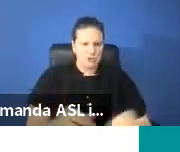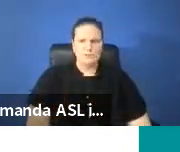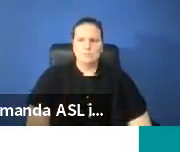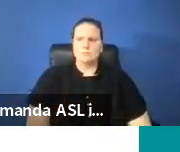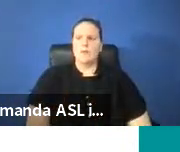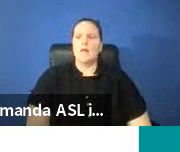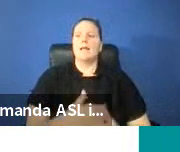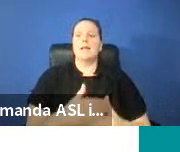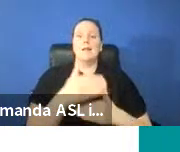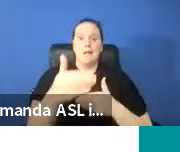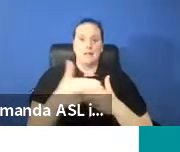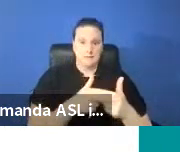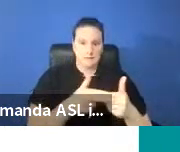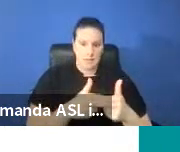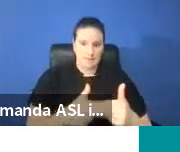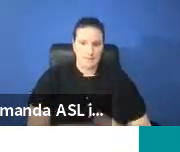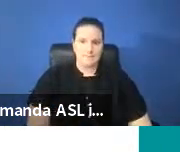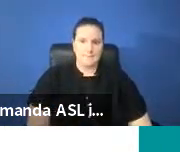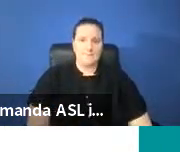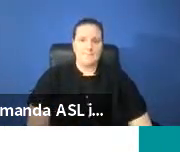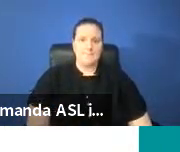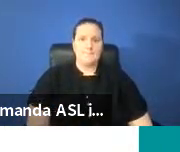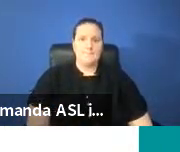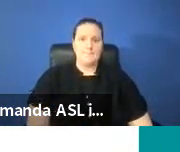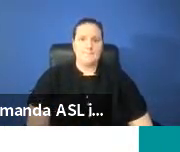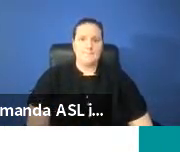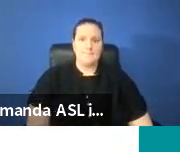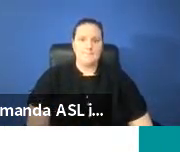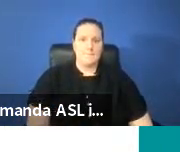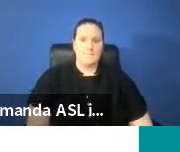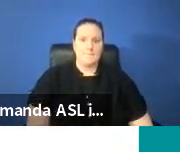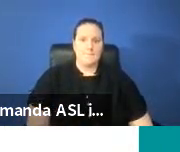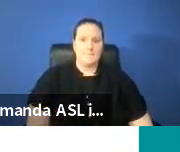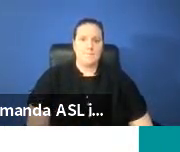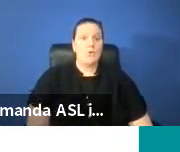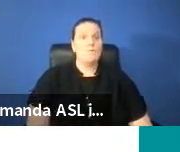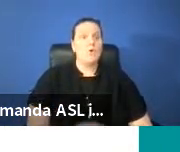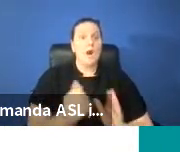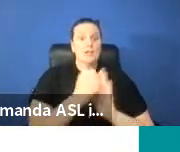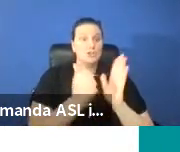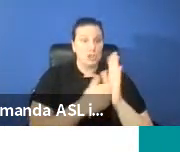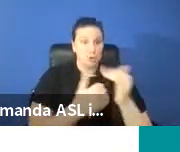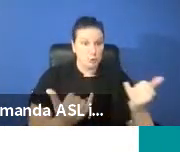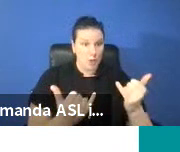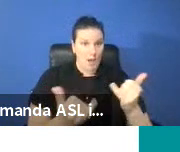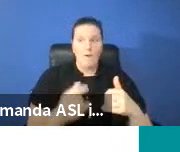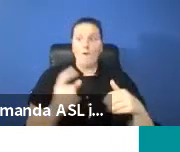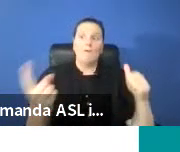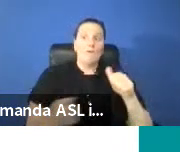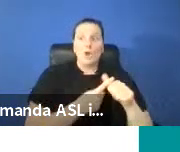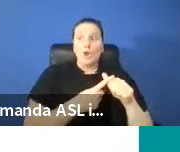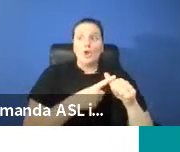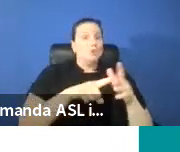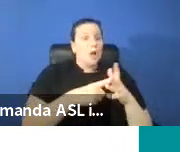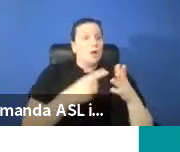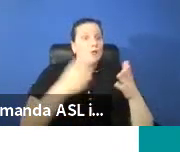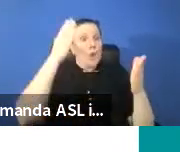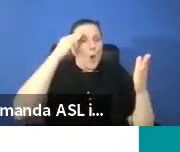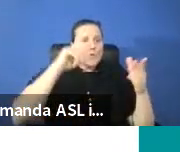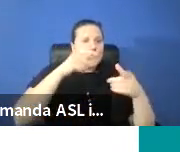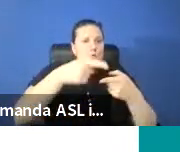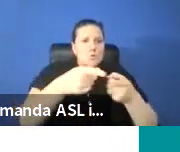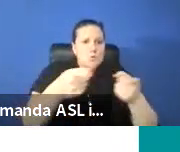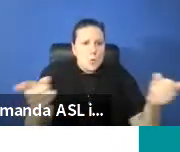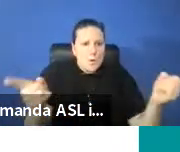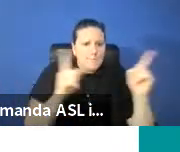Next slide. Okay, so for our agenda today, first we're going to start with a getting to know you.